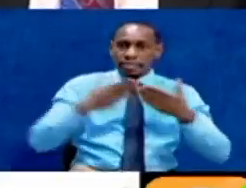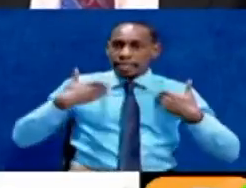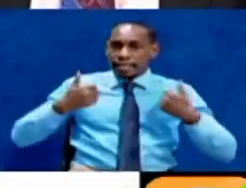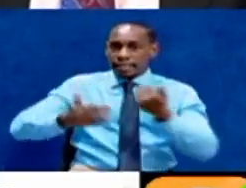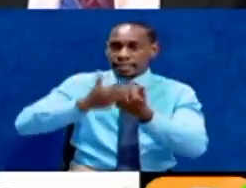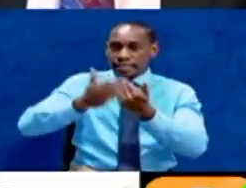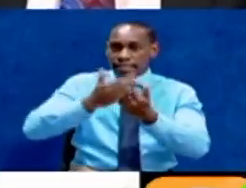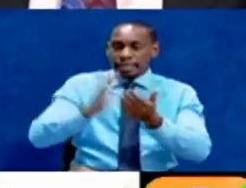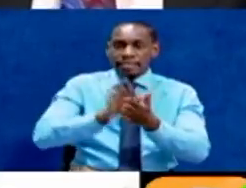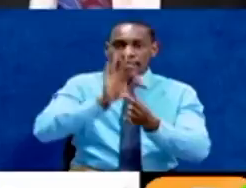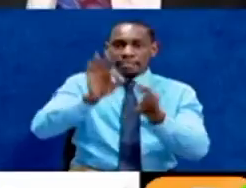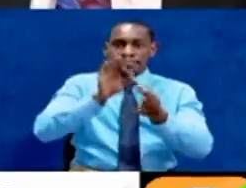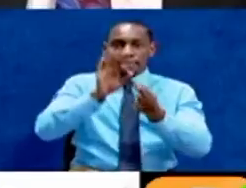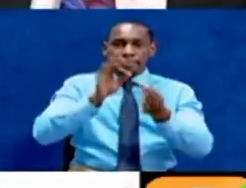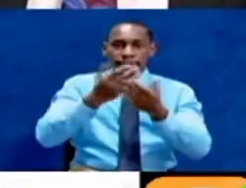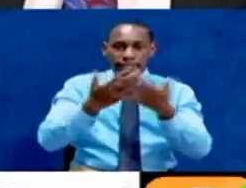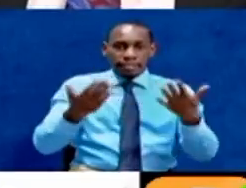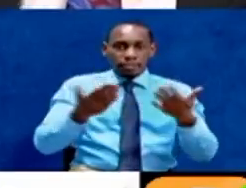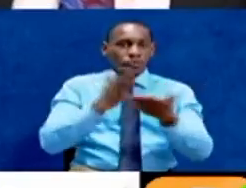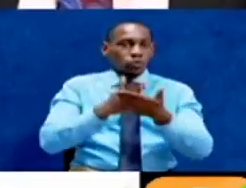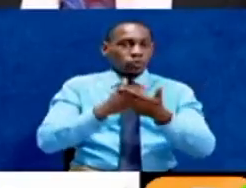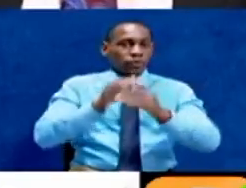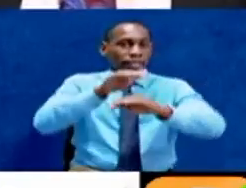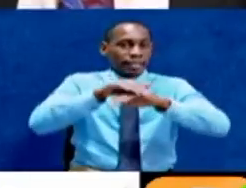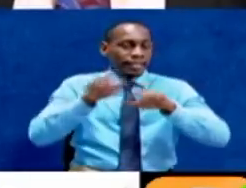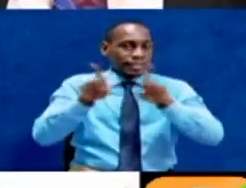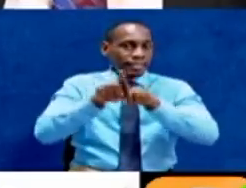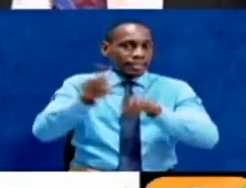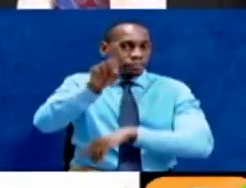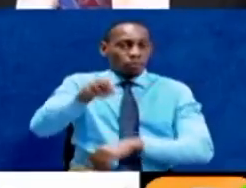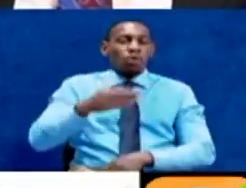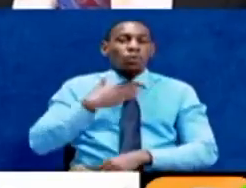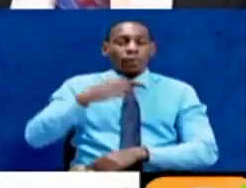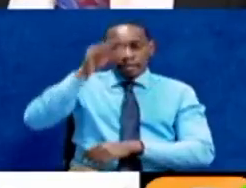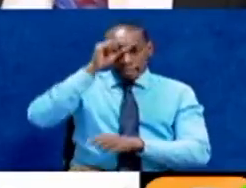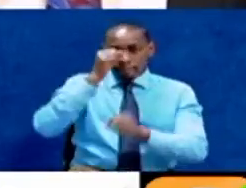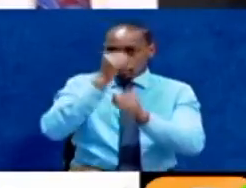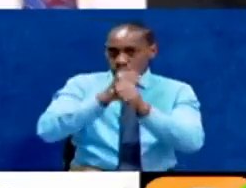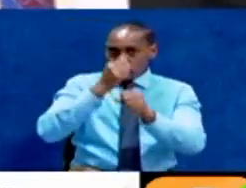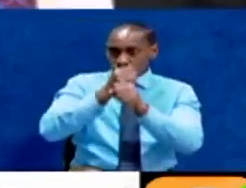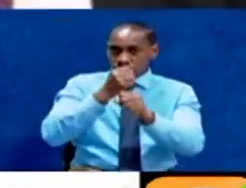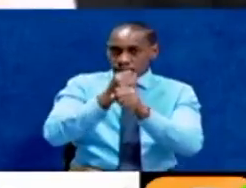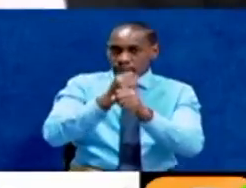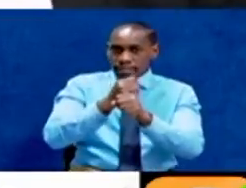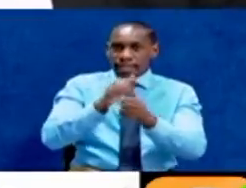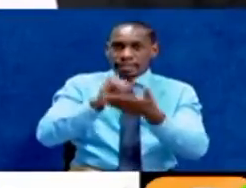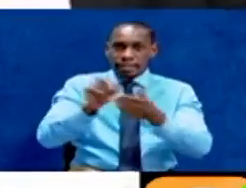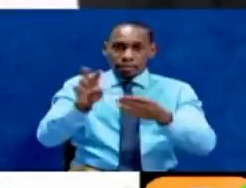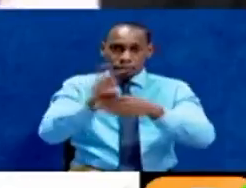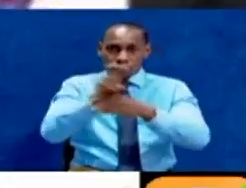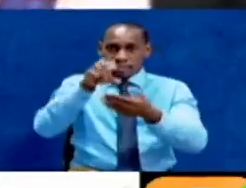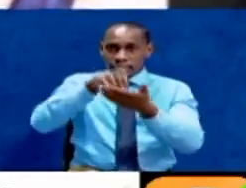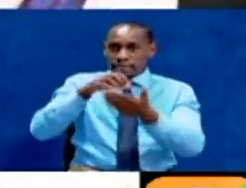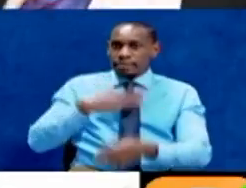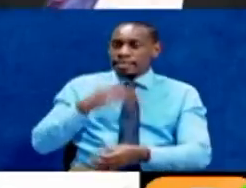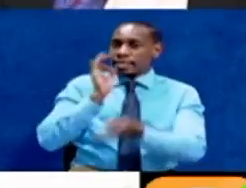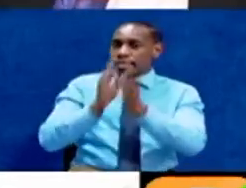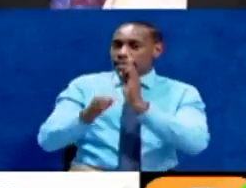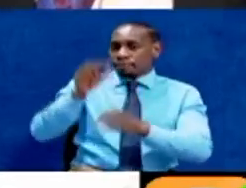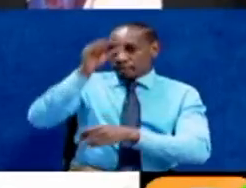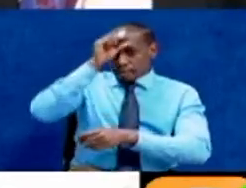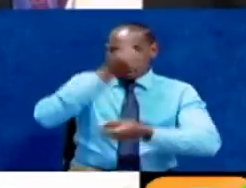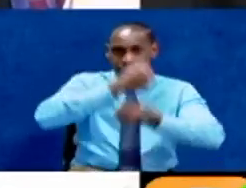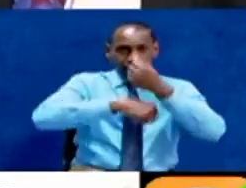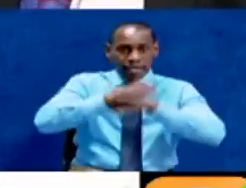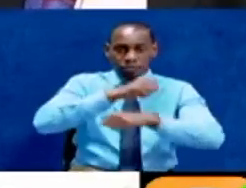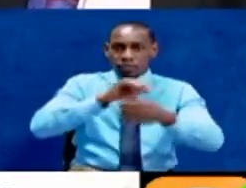things that they want. Okay. Are they getting those things? They want a government that operates in a certain way. That is my oversight position. Should the government do something